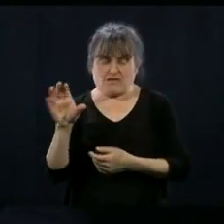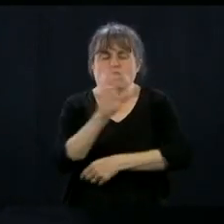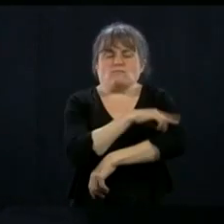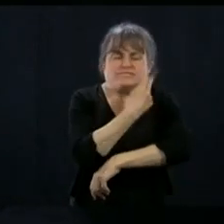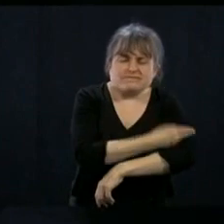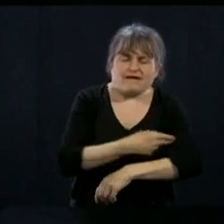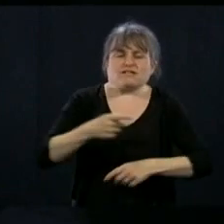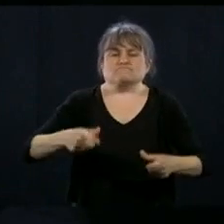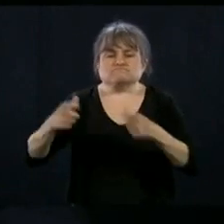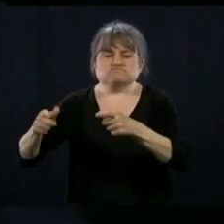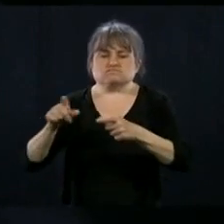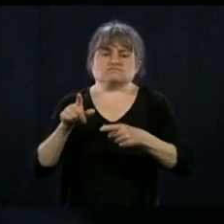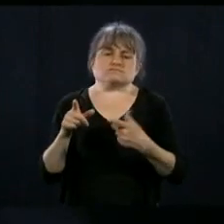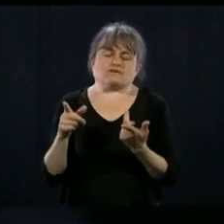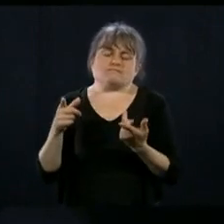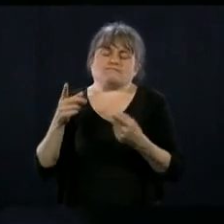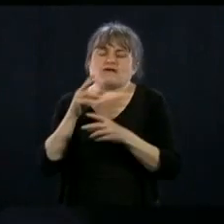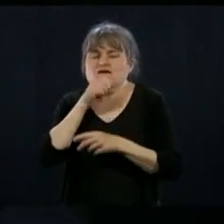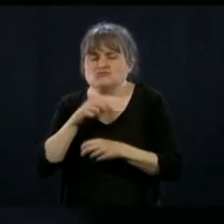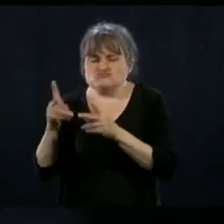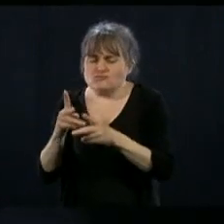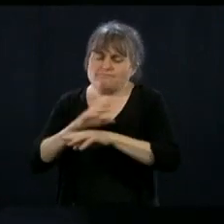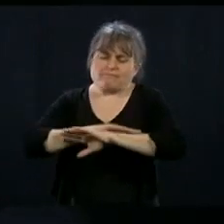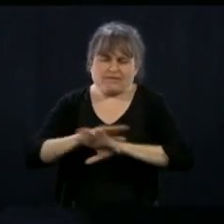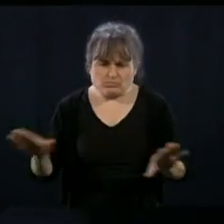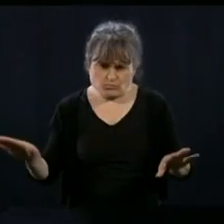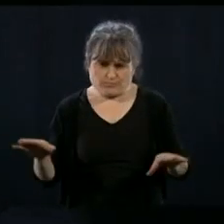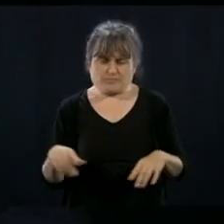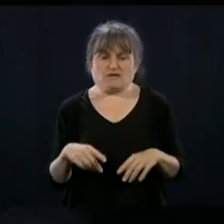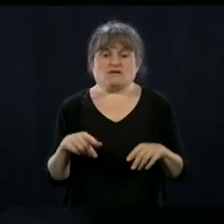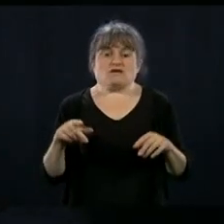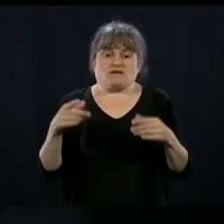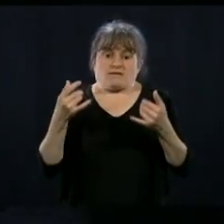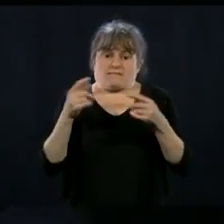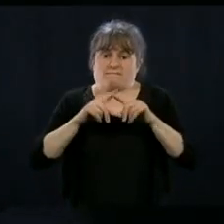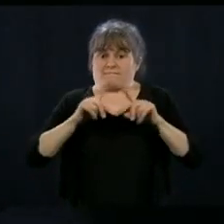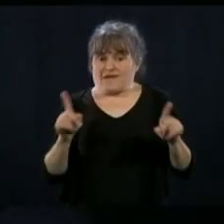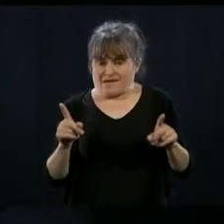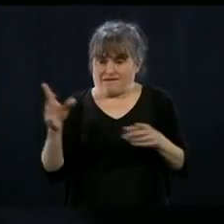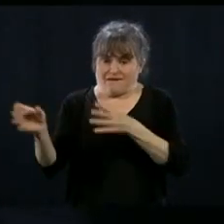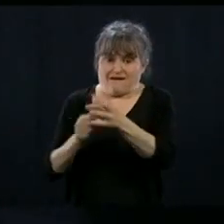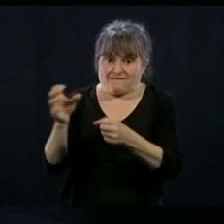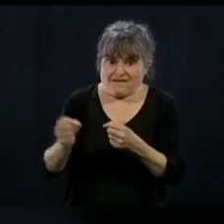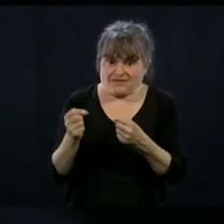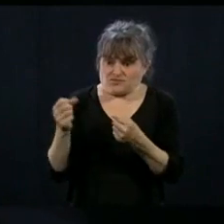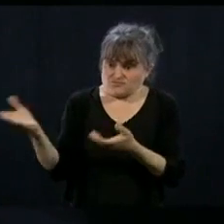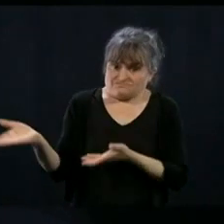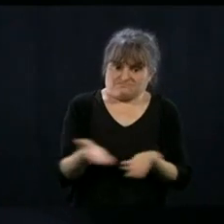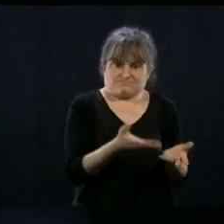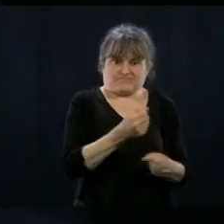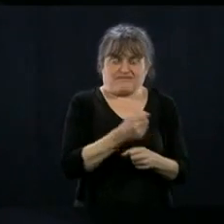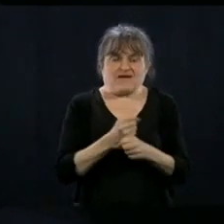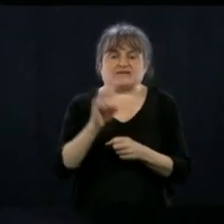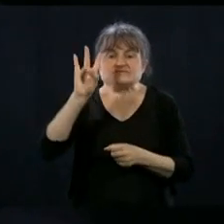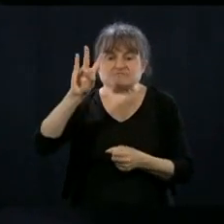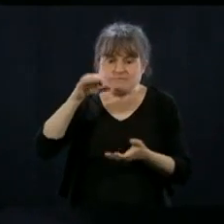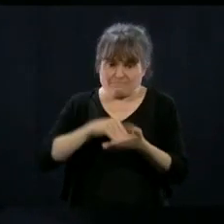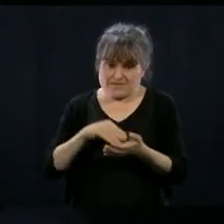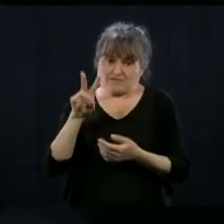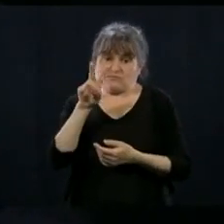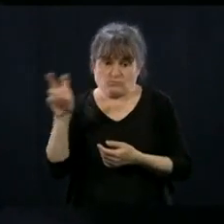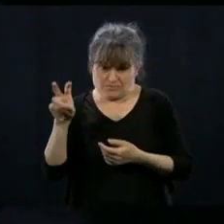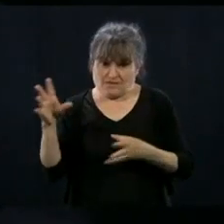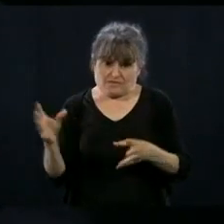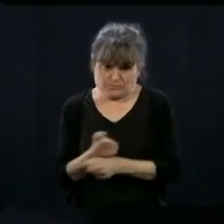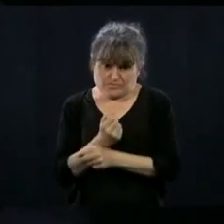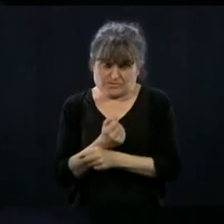network. We are now at 7,200 people that we found who now work